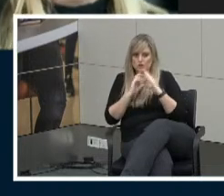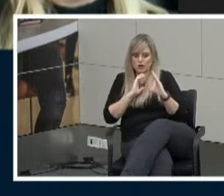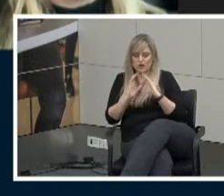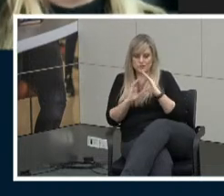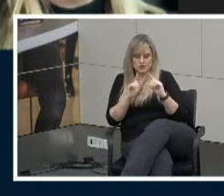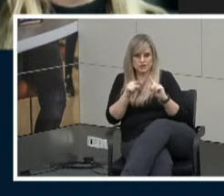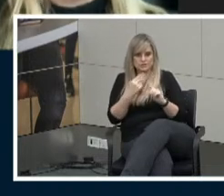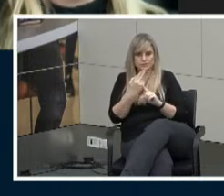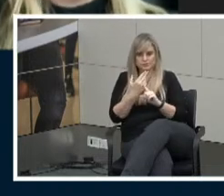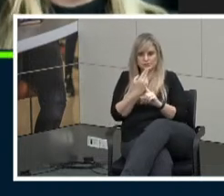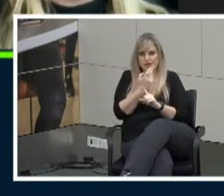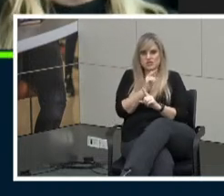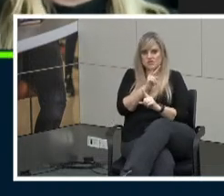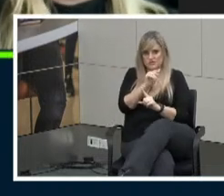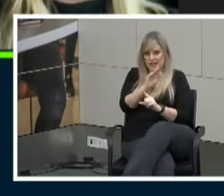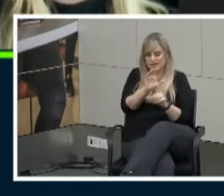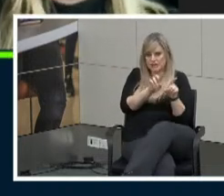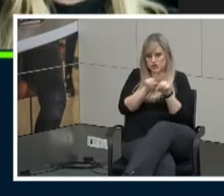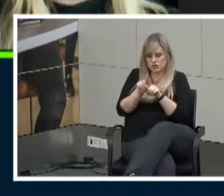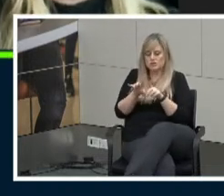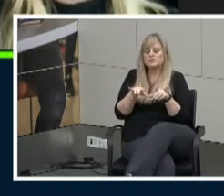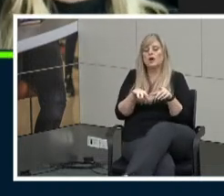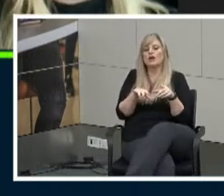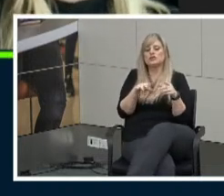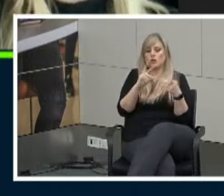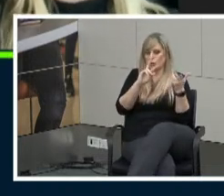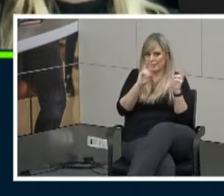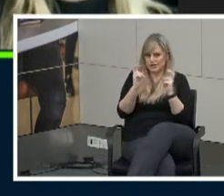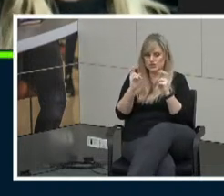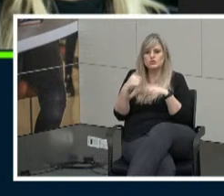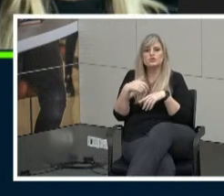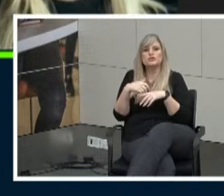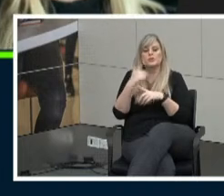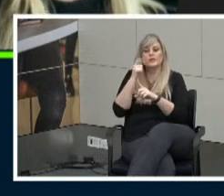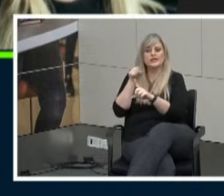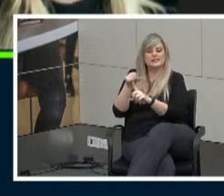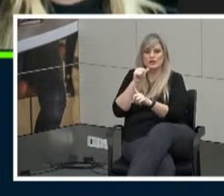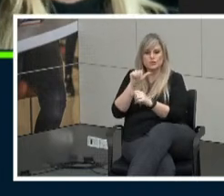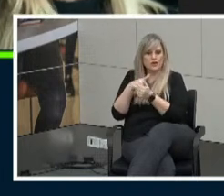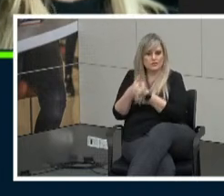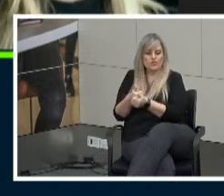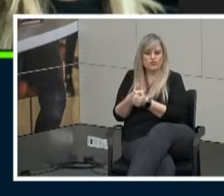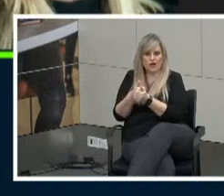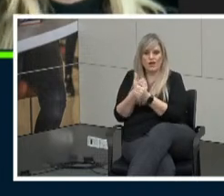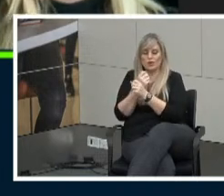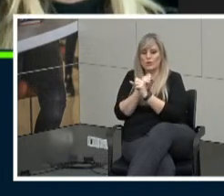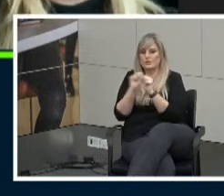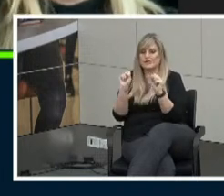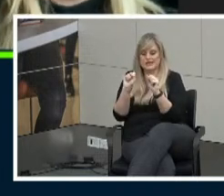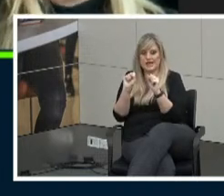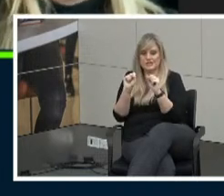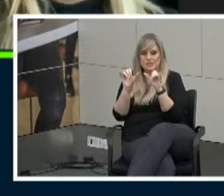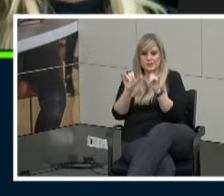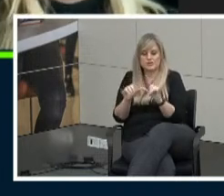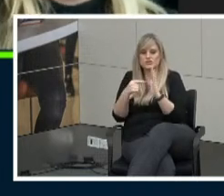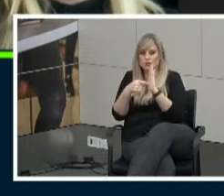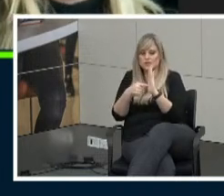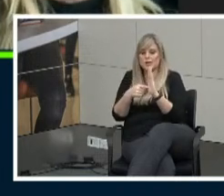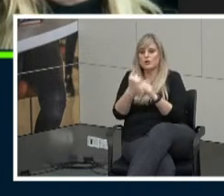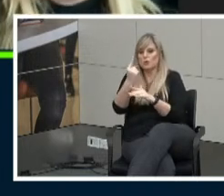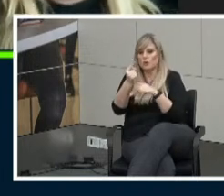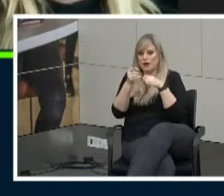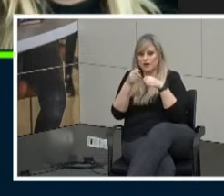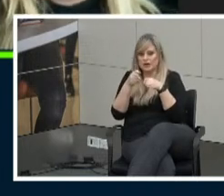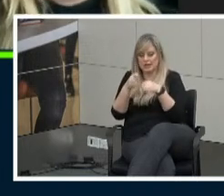agac issues many of hisd's Aging campuses do not meet critical safety measures like single points of Entry some